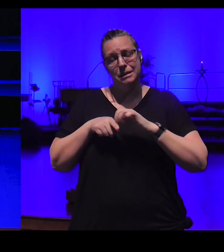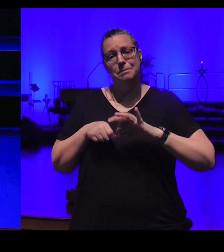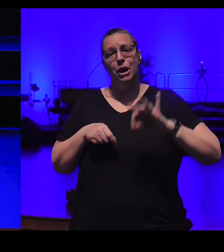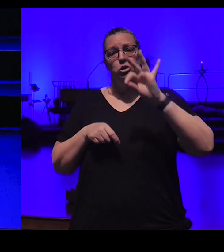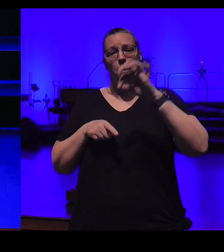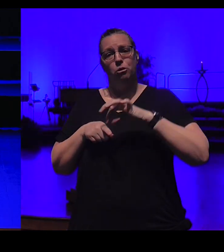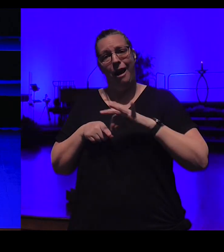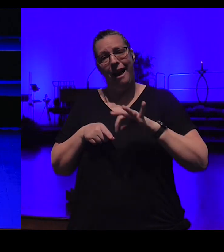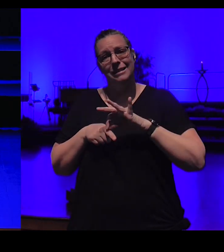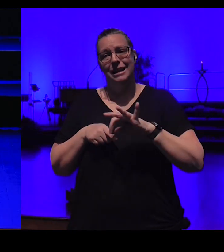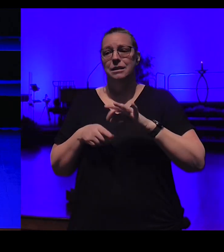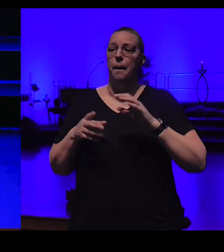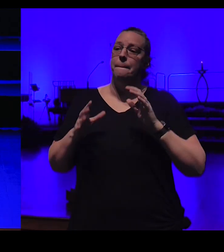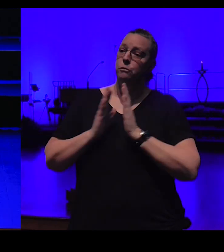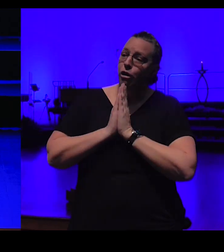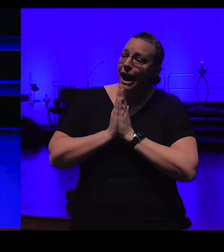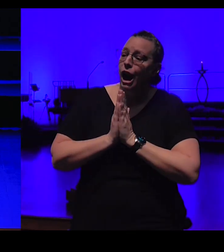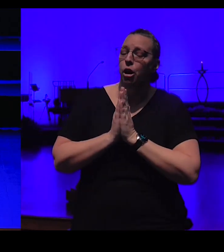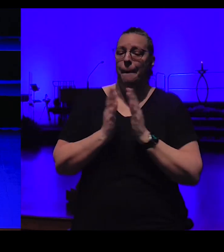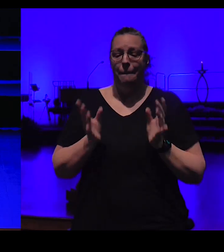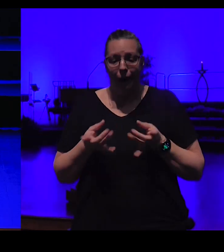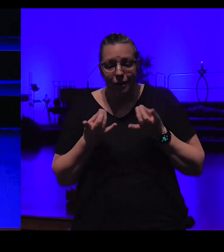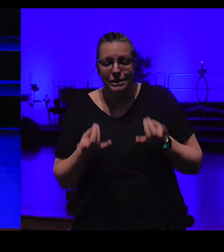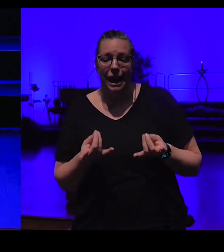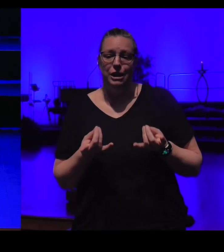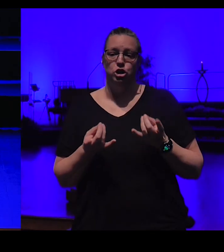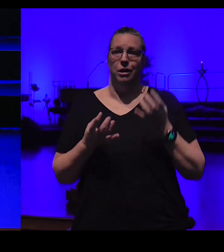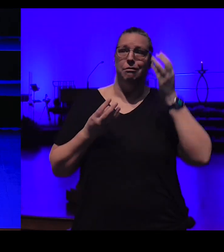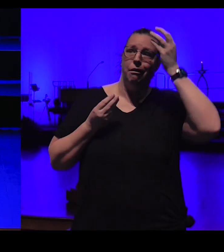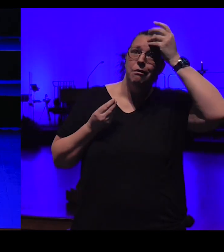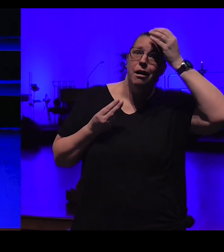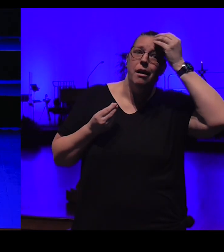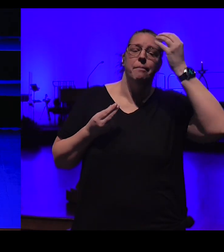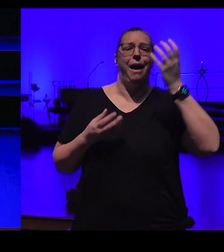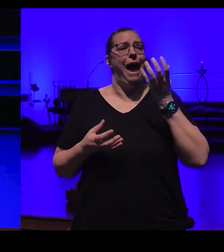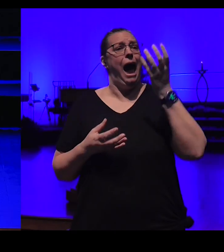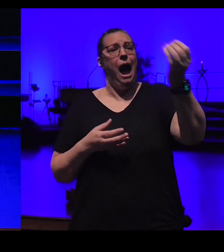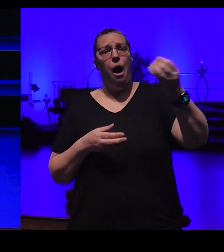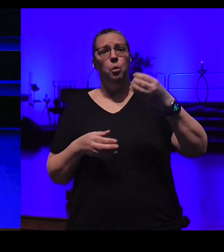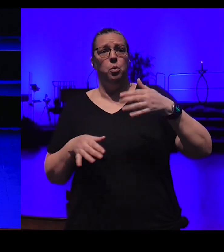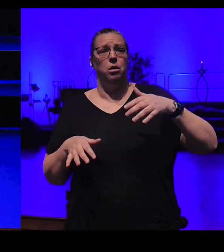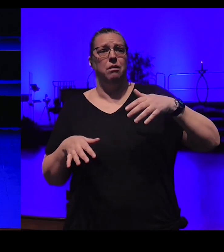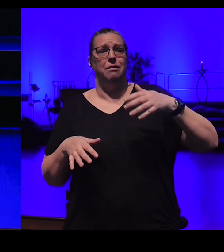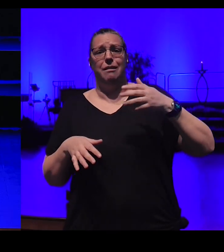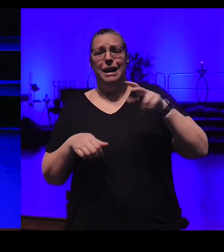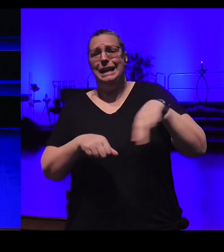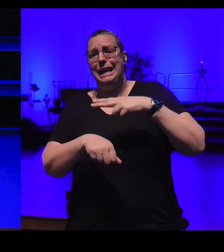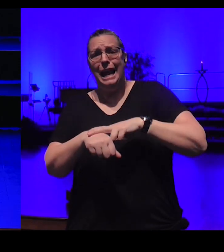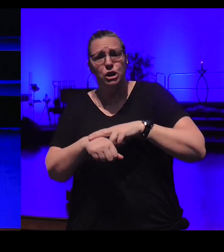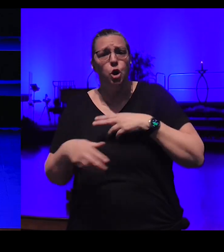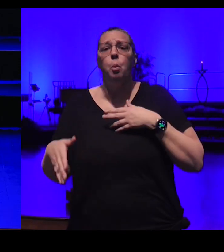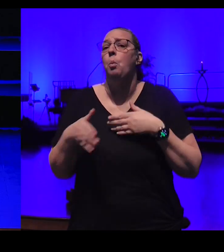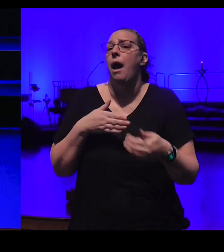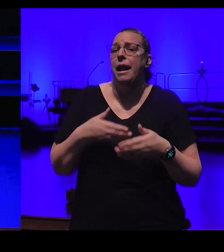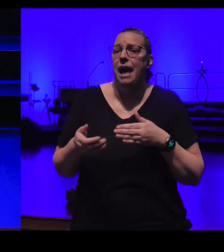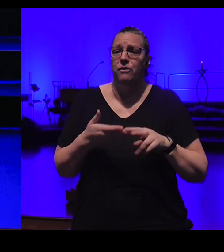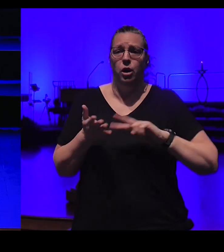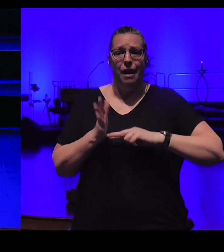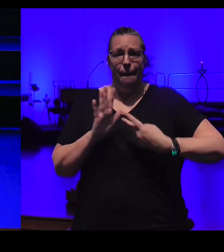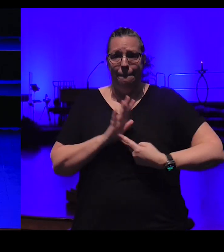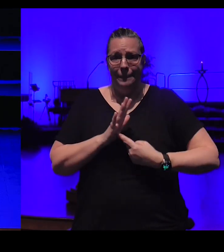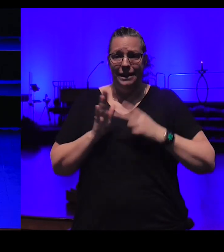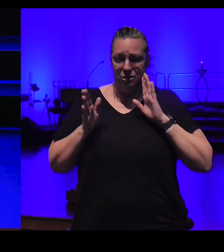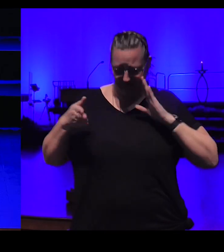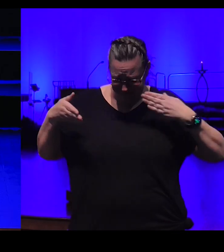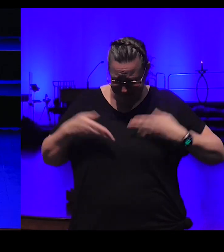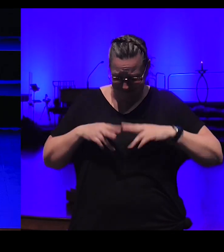prayer, of meditation, of contemplation, or even a walk in nature, whatever it means to you to commune with